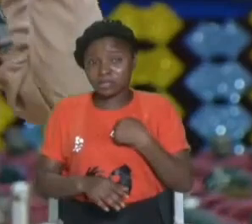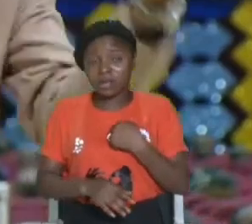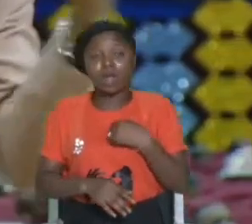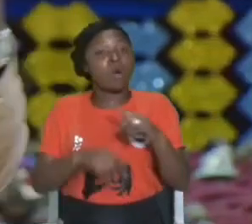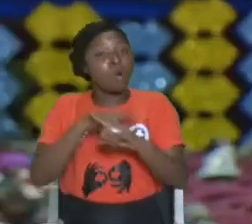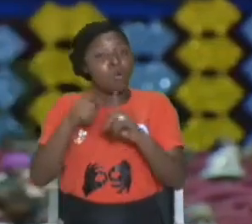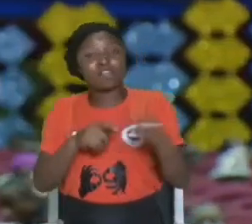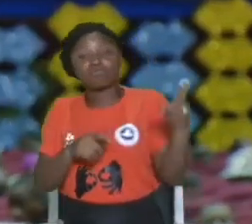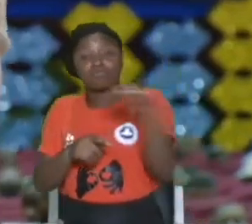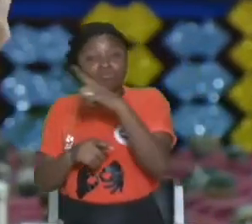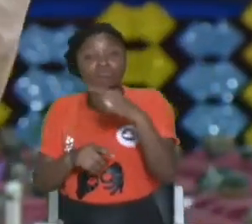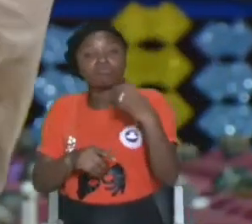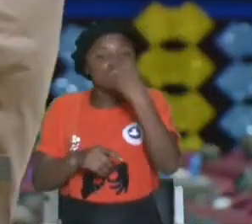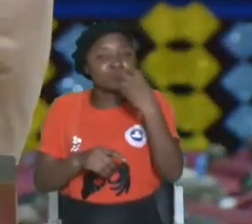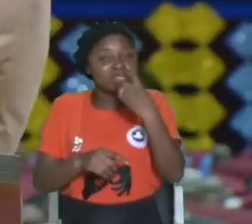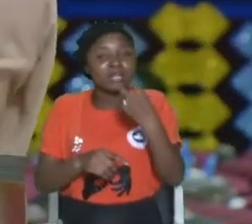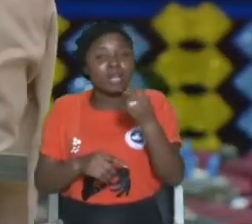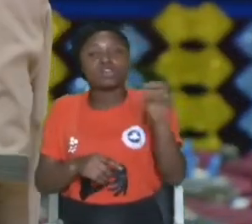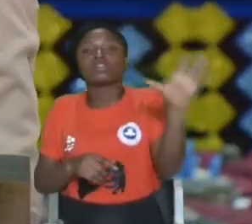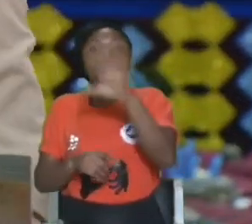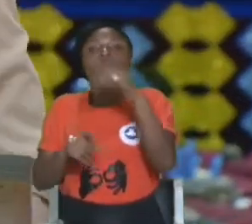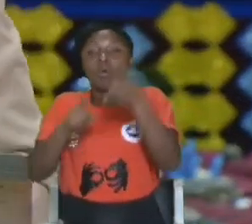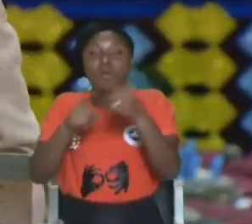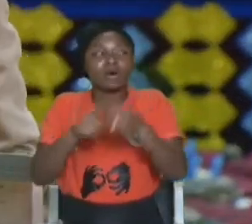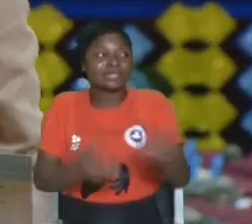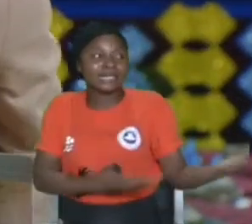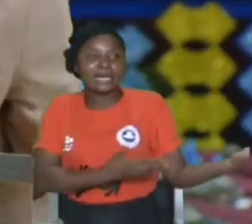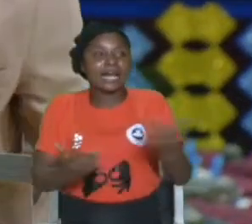When you speak, your words carry fire.